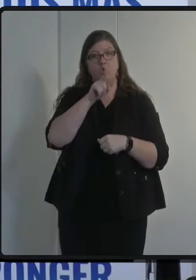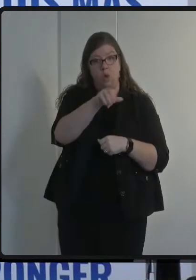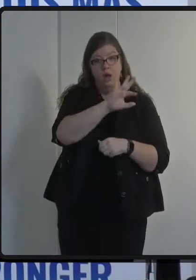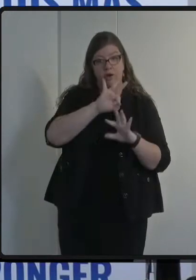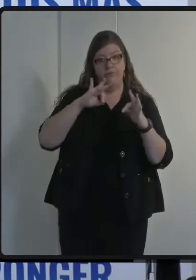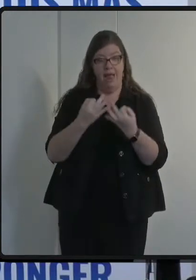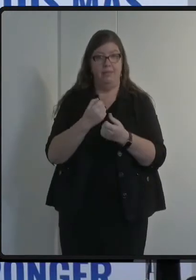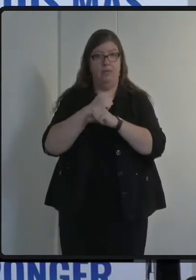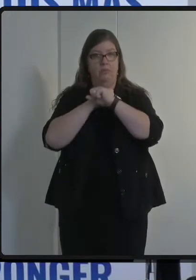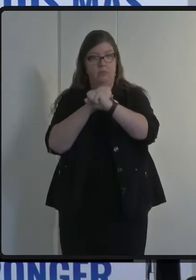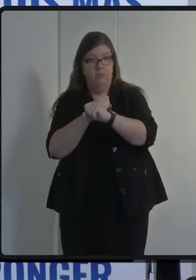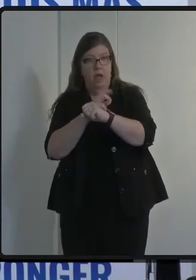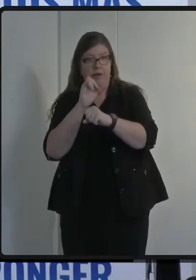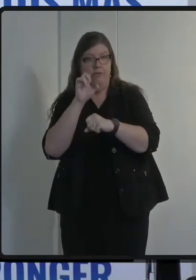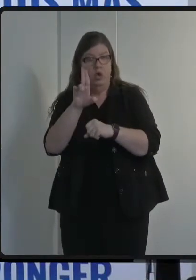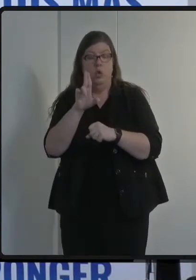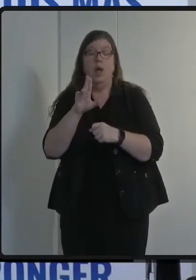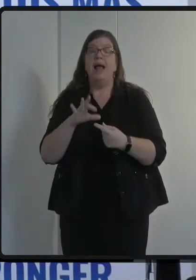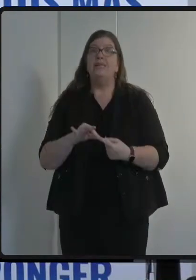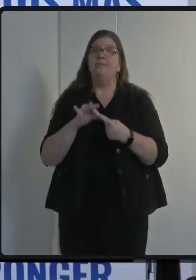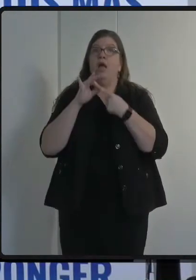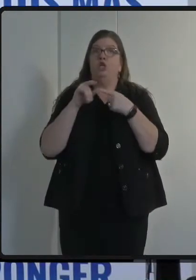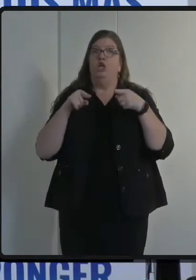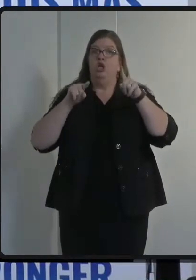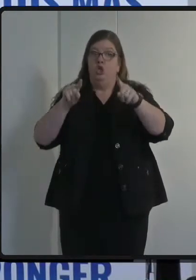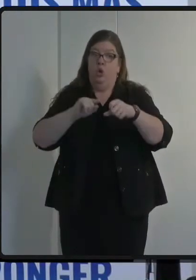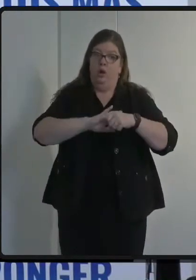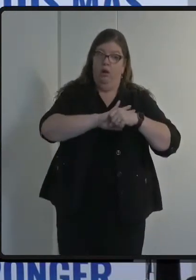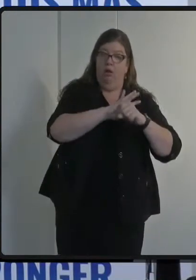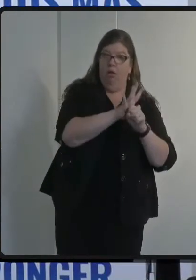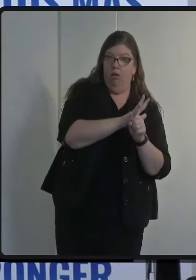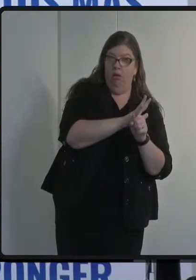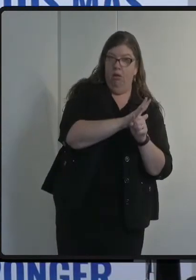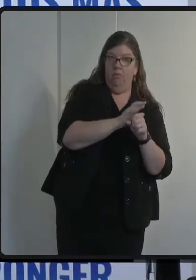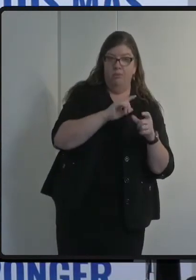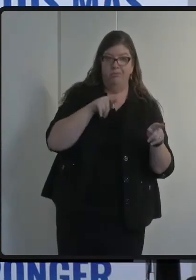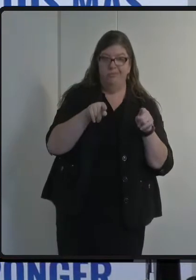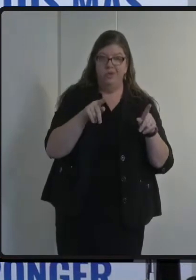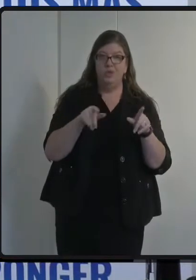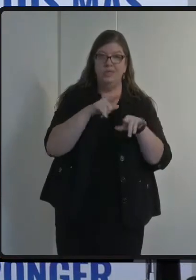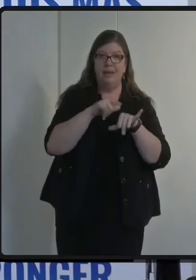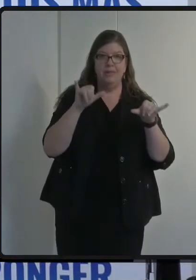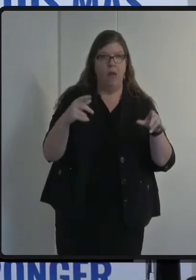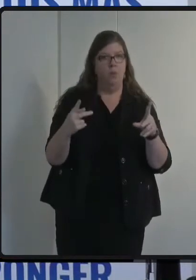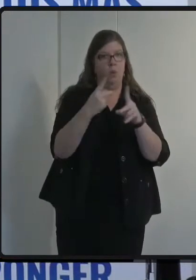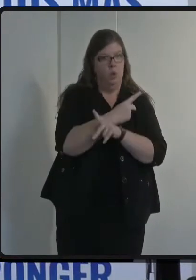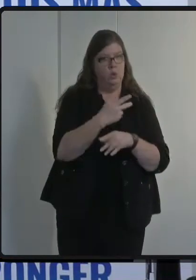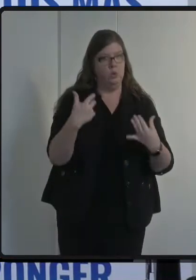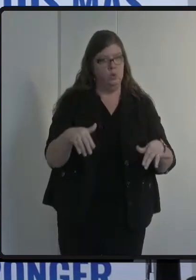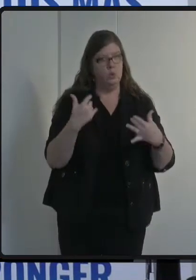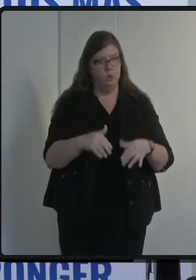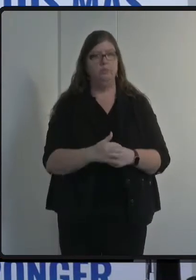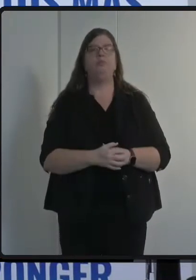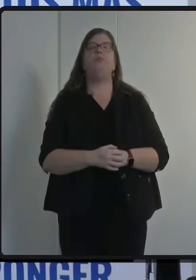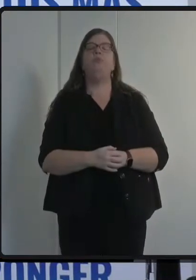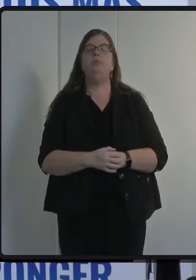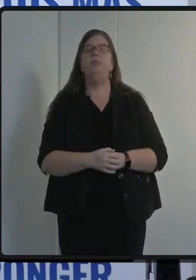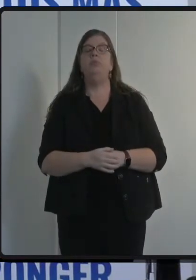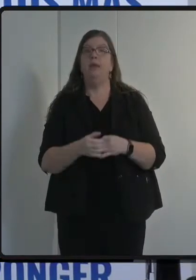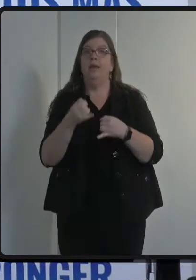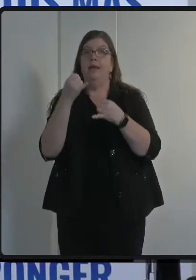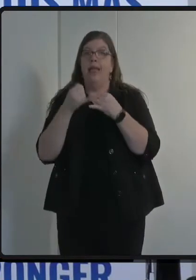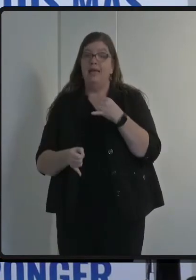family, especially during this COVID-19 pandemic. Lastly, a reminder to